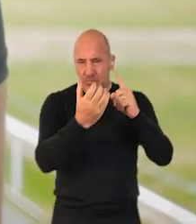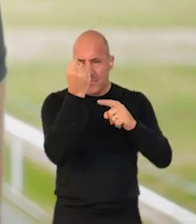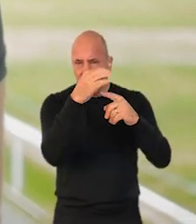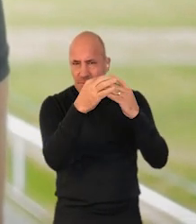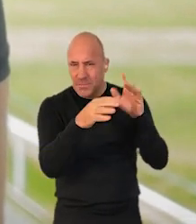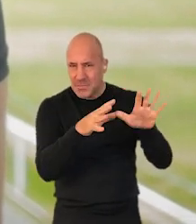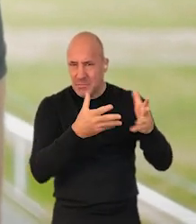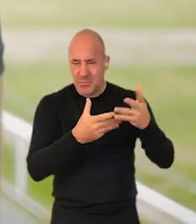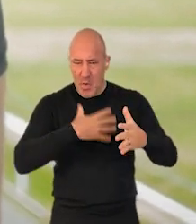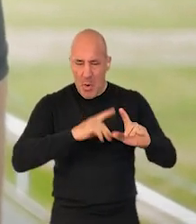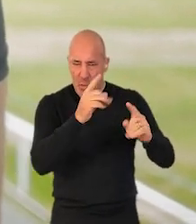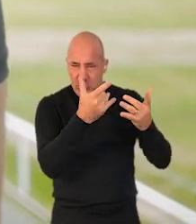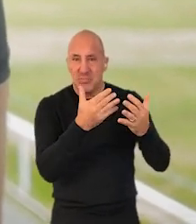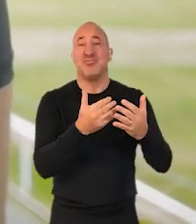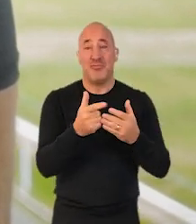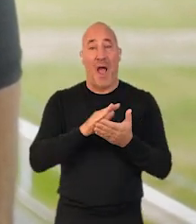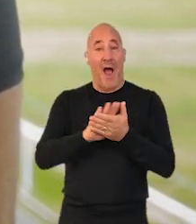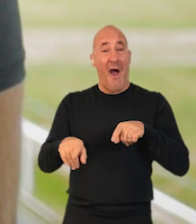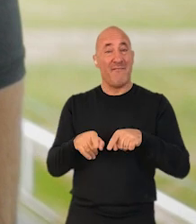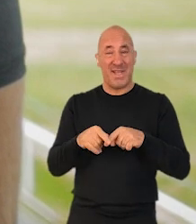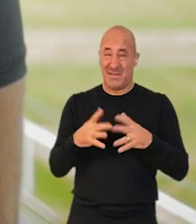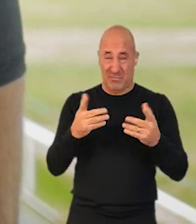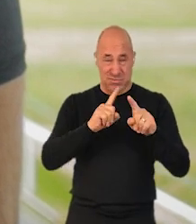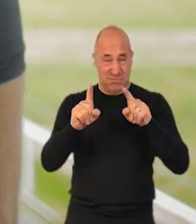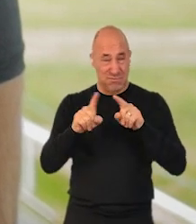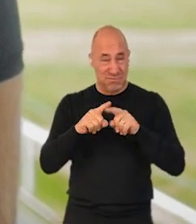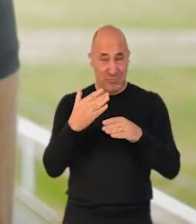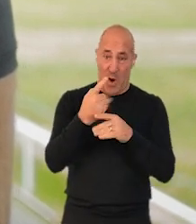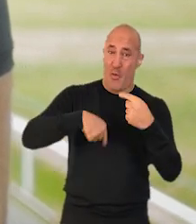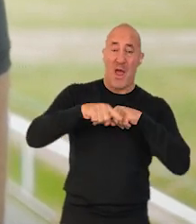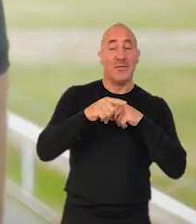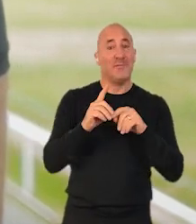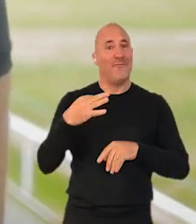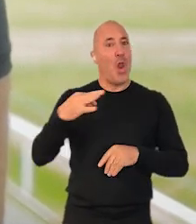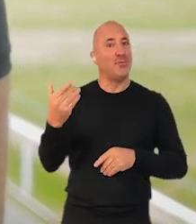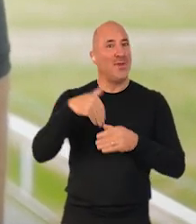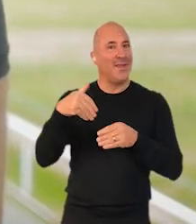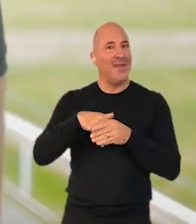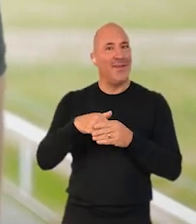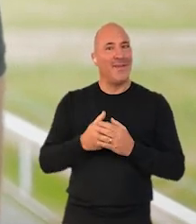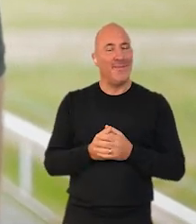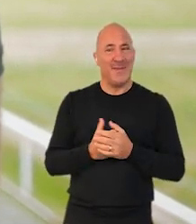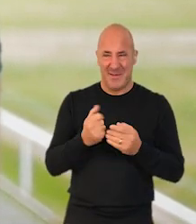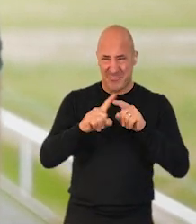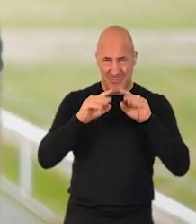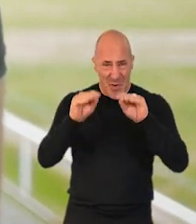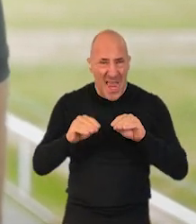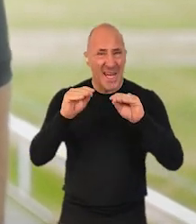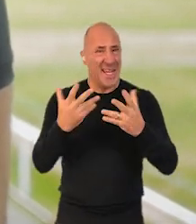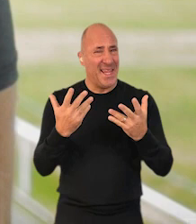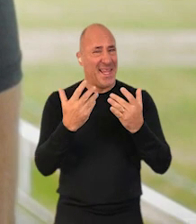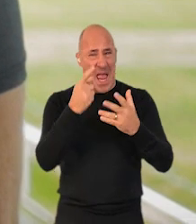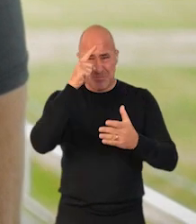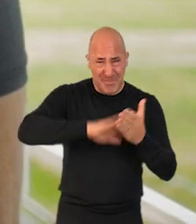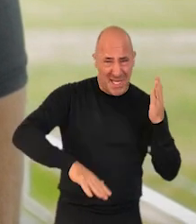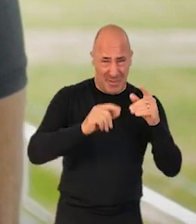their goals and aspirations are. And Harvey's done loads of different work with us through his volunteering, and he's done some different training, and